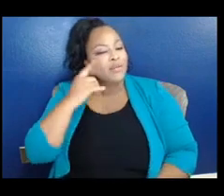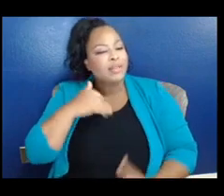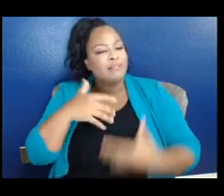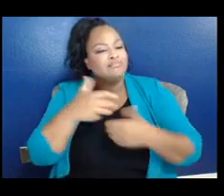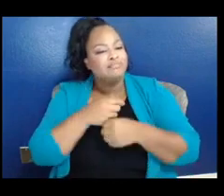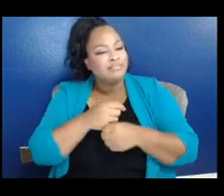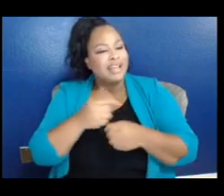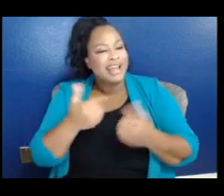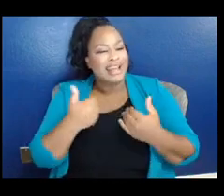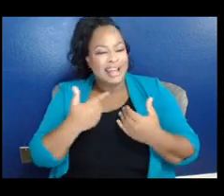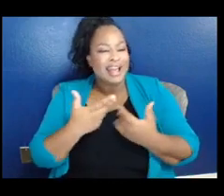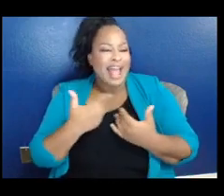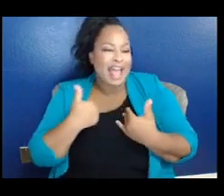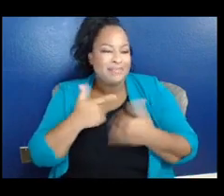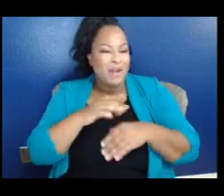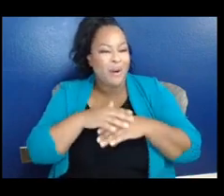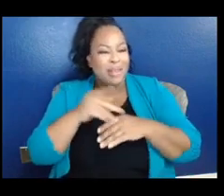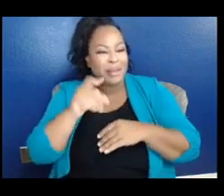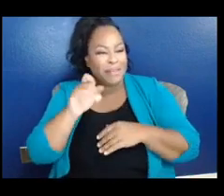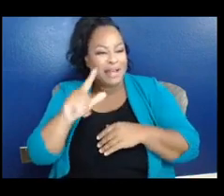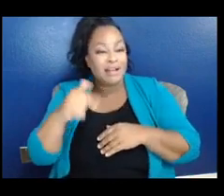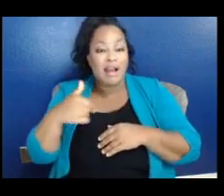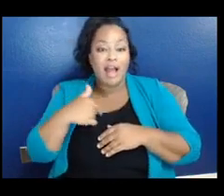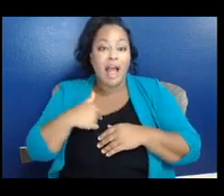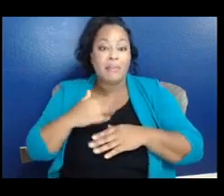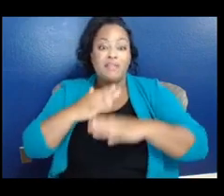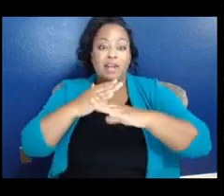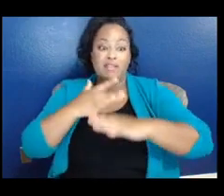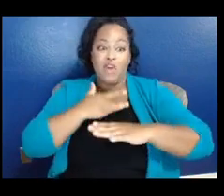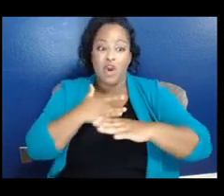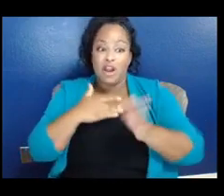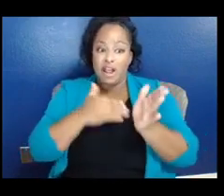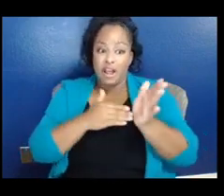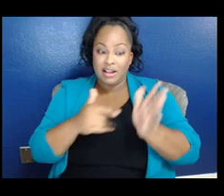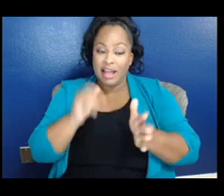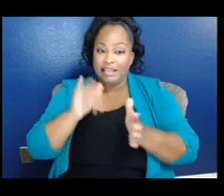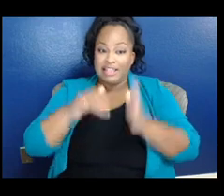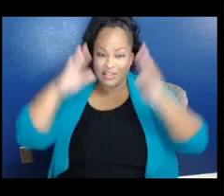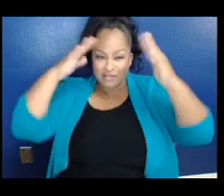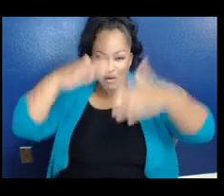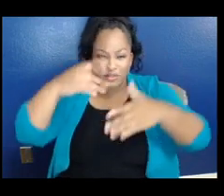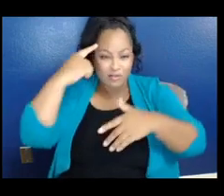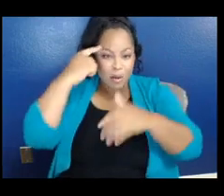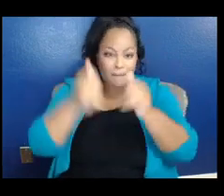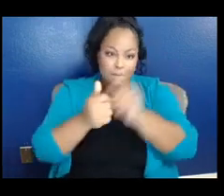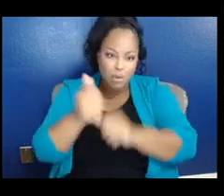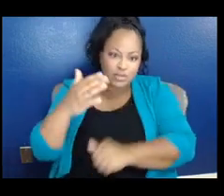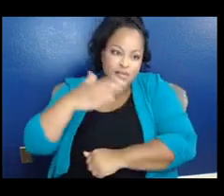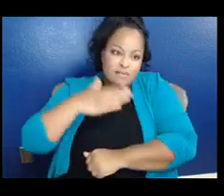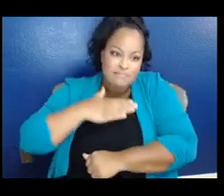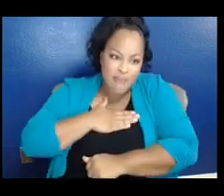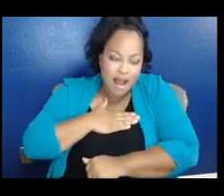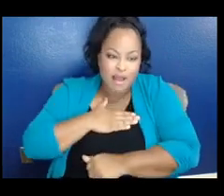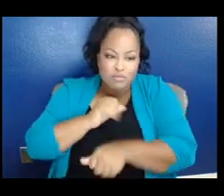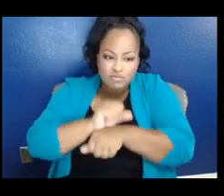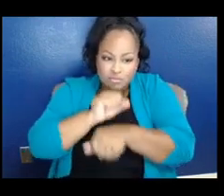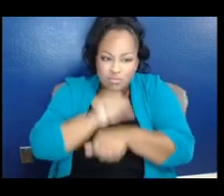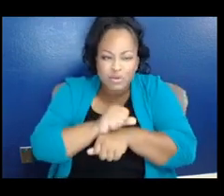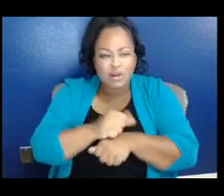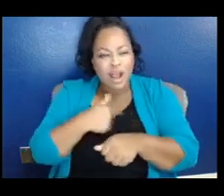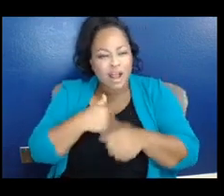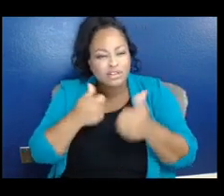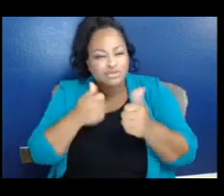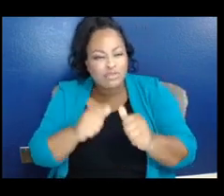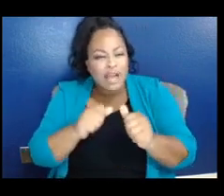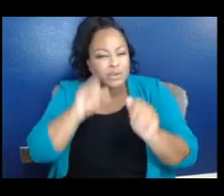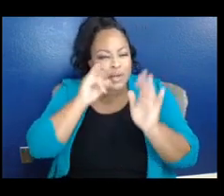for that overview and for having me on the panel. As a preventive cardiologist, this is the focus of most of my clinical practice, trying